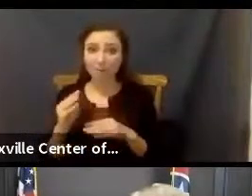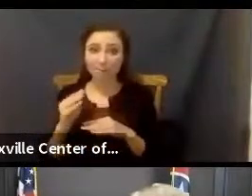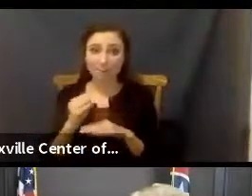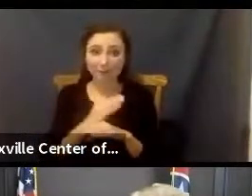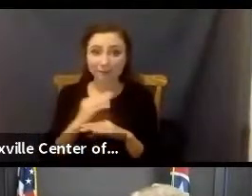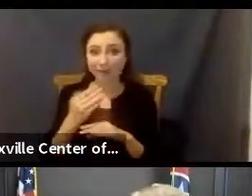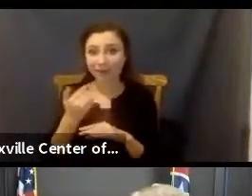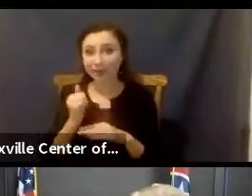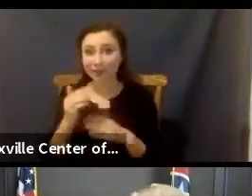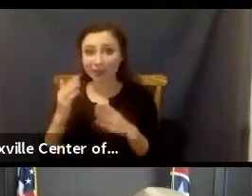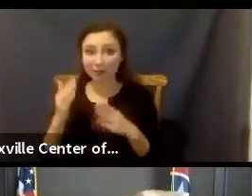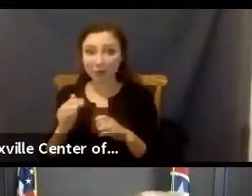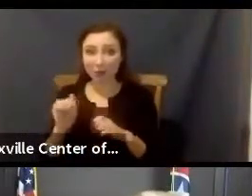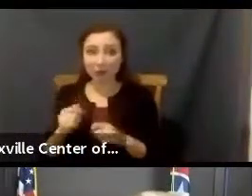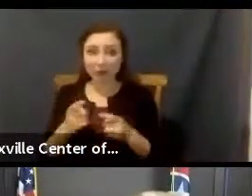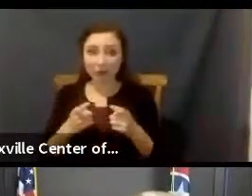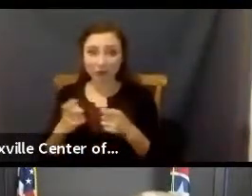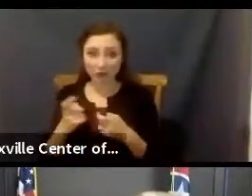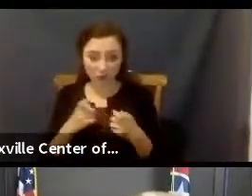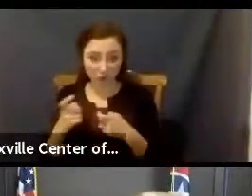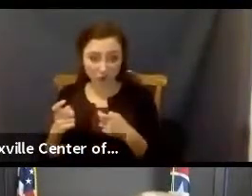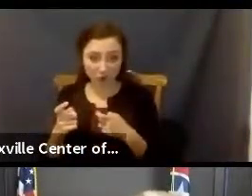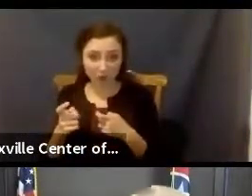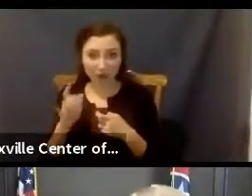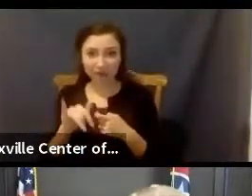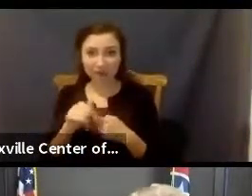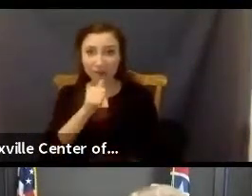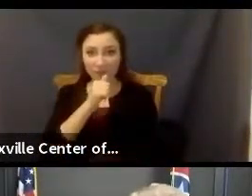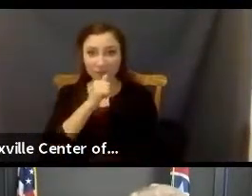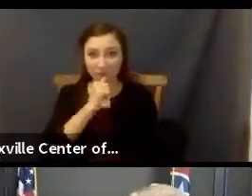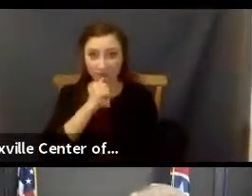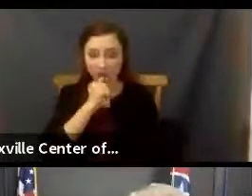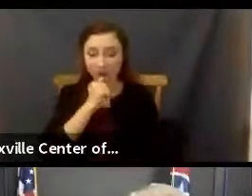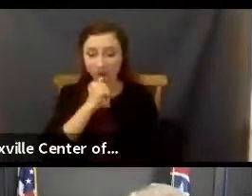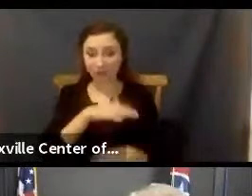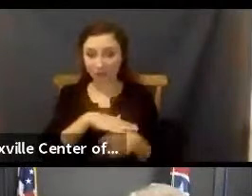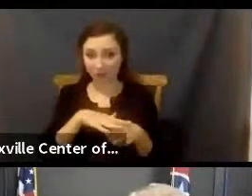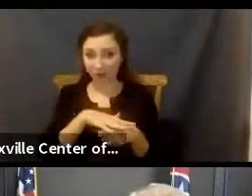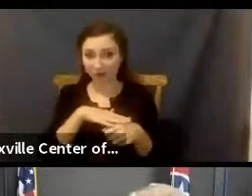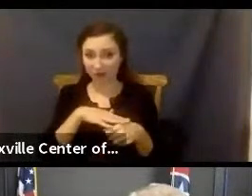that anyone can control, that's private property.